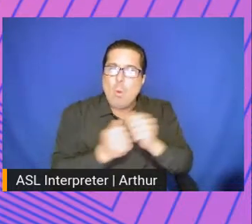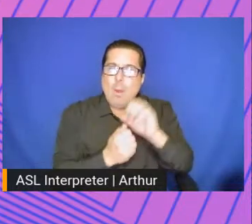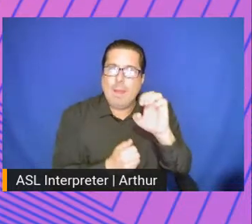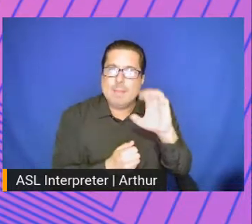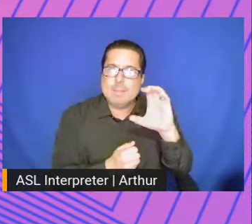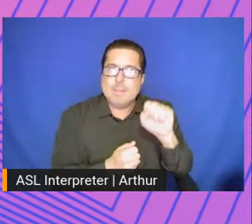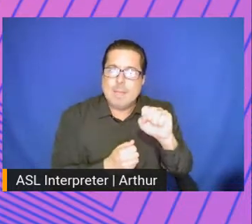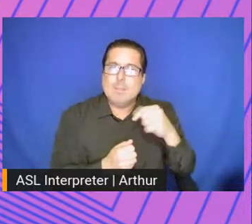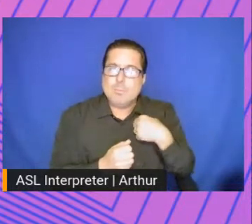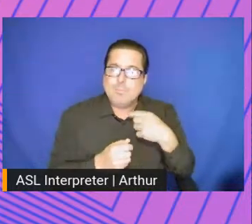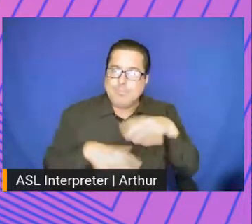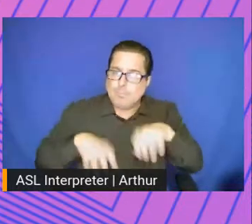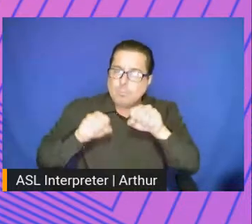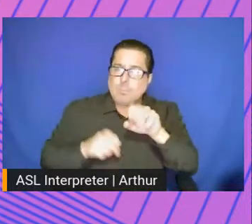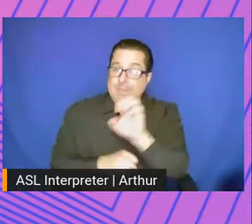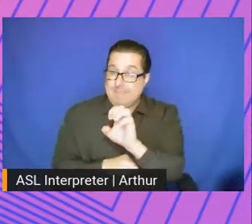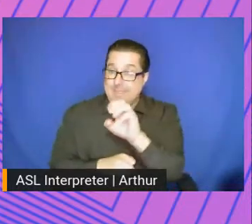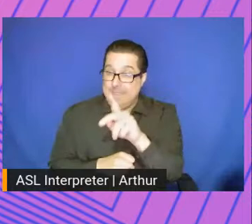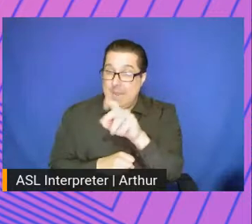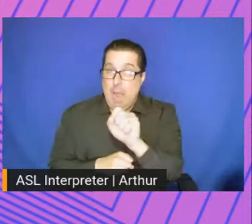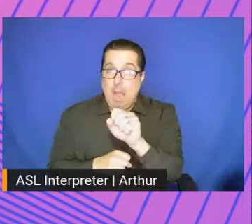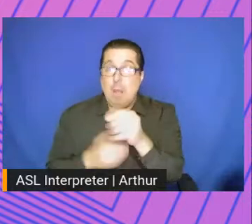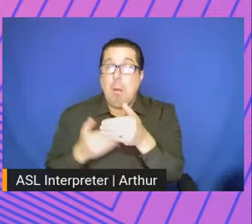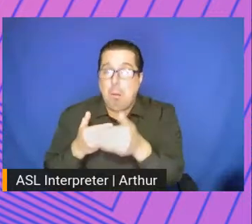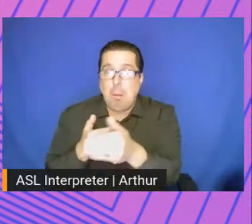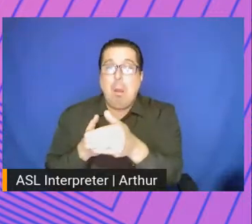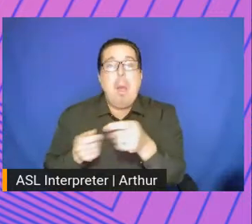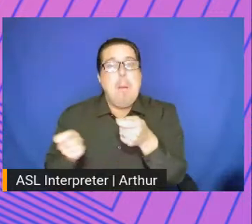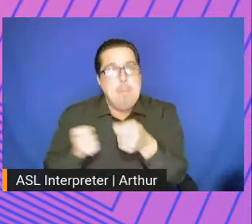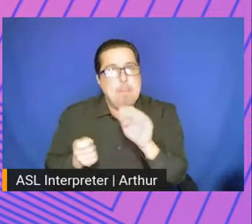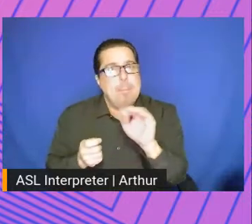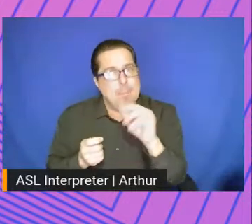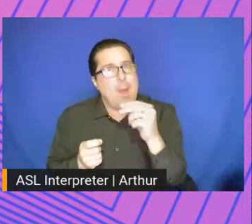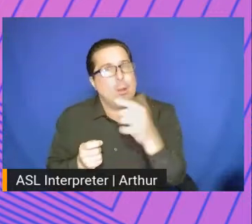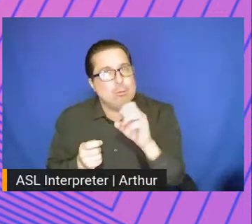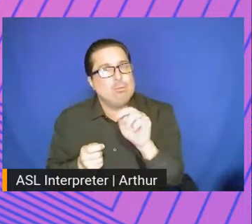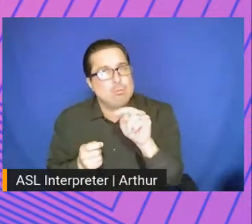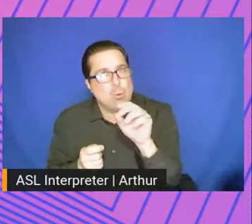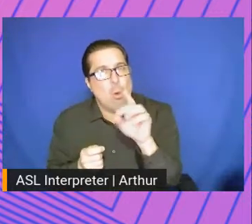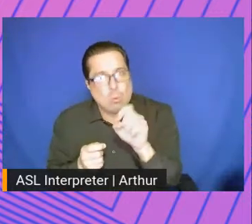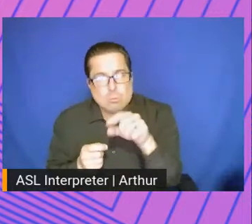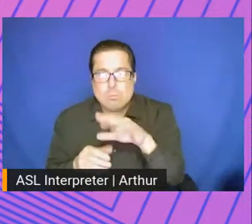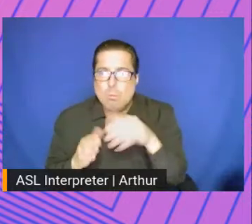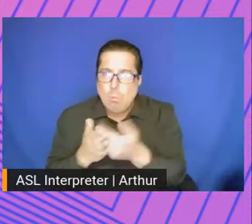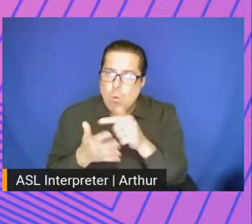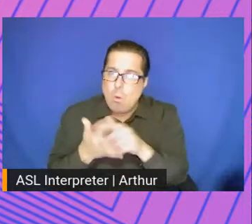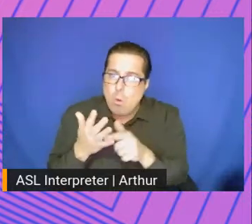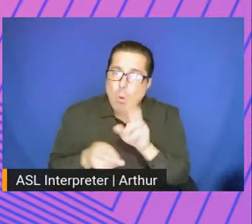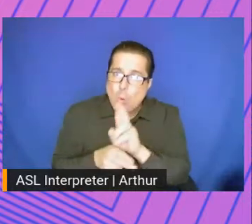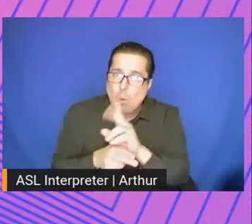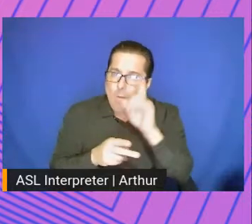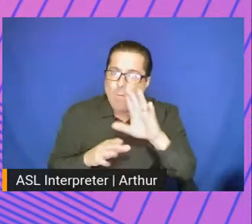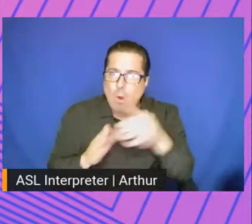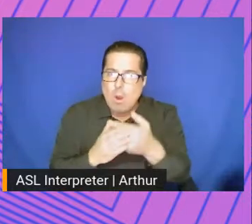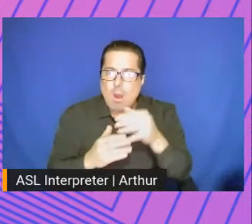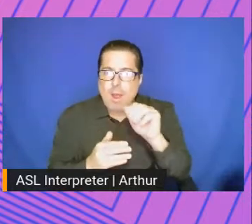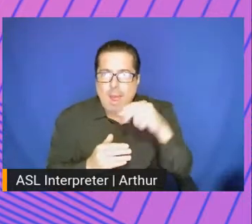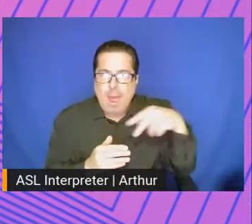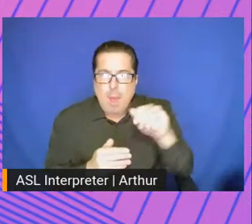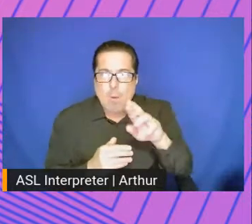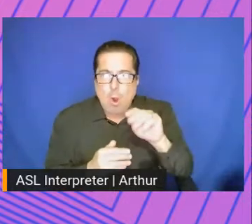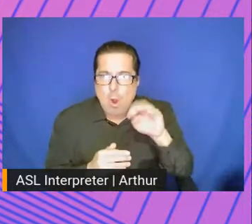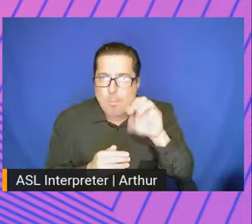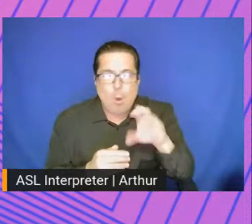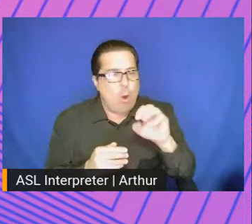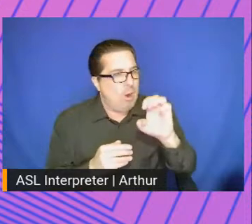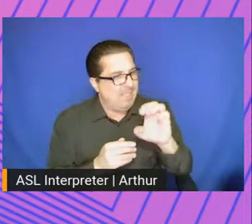adopted EKS, we were making use of managed nodes. So that is where making use of things like AppArmor or SE Linux would be